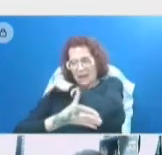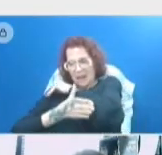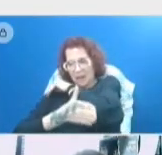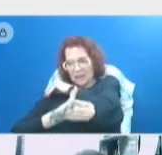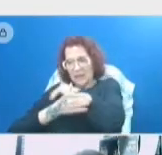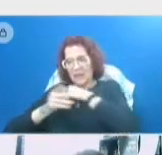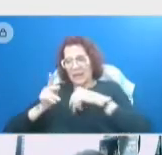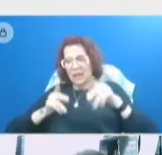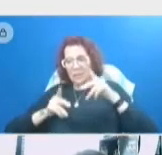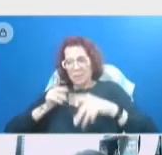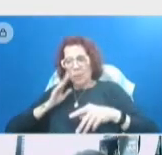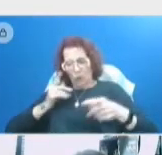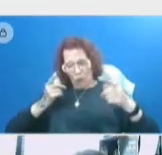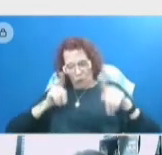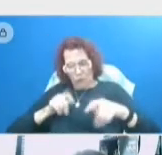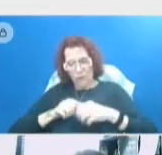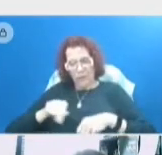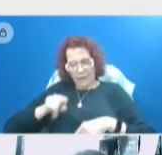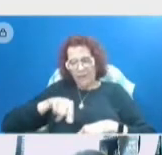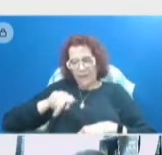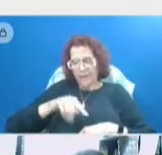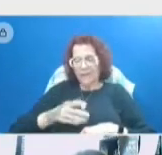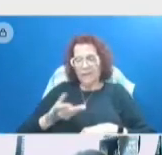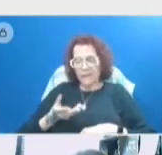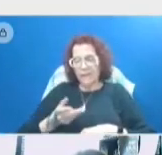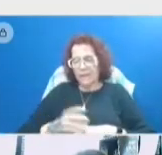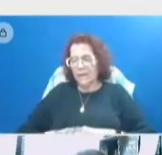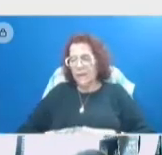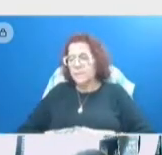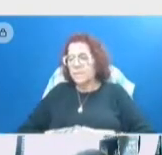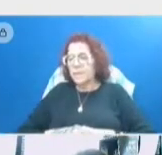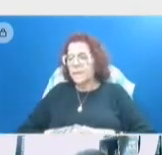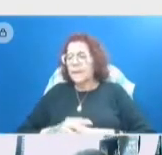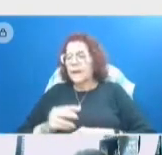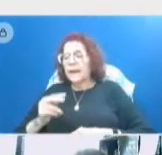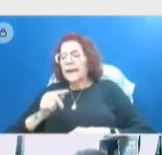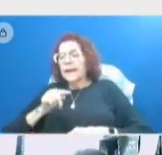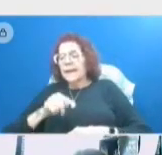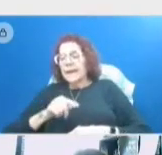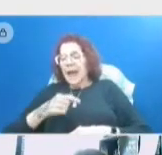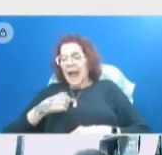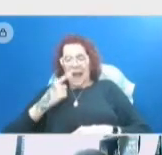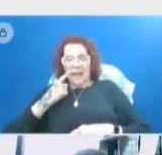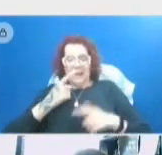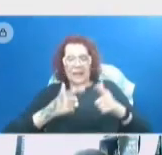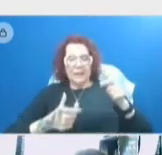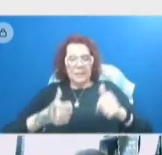Well, I think the biggest problem, the bigger problem is